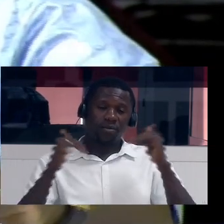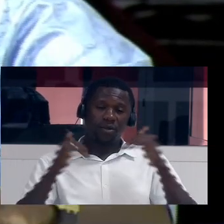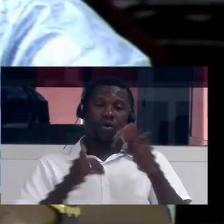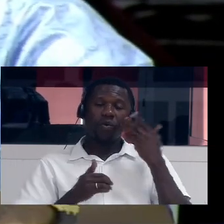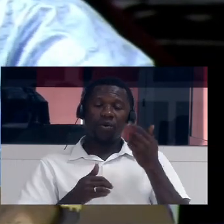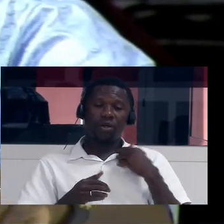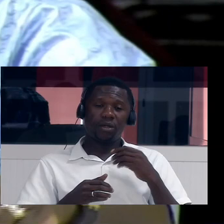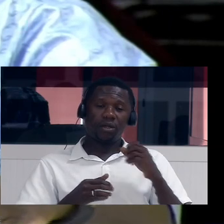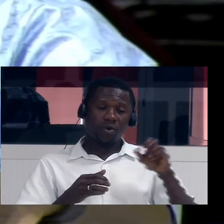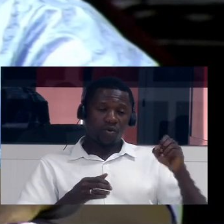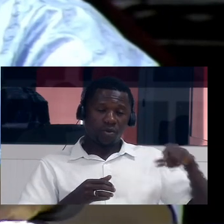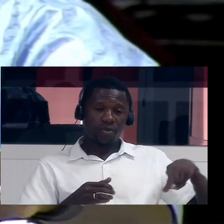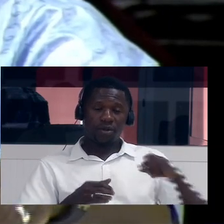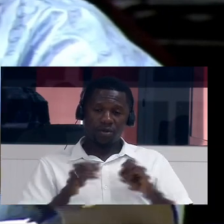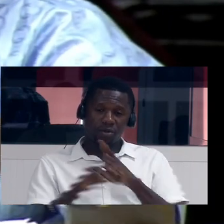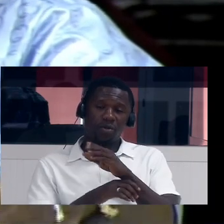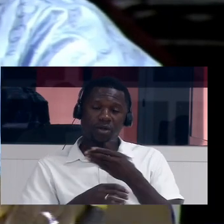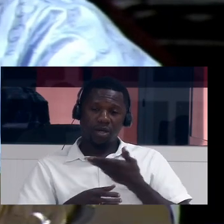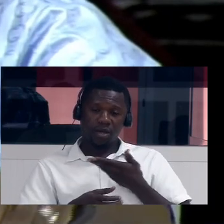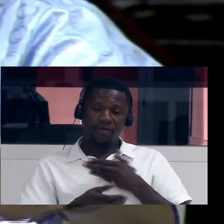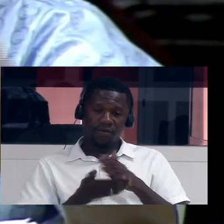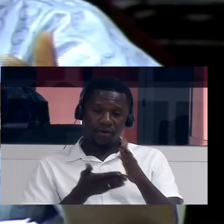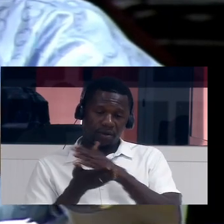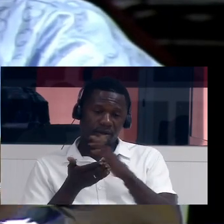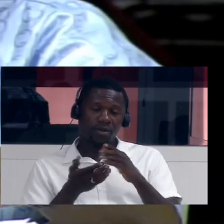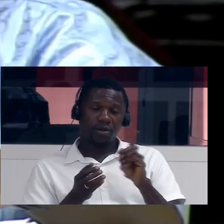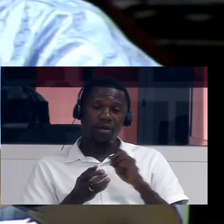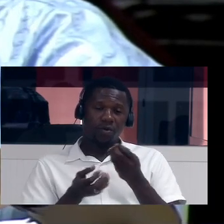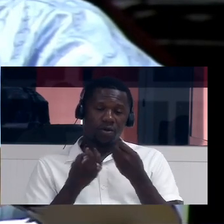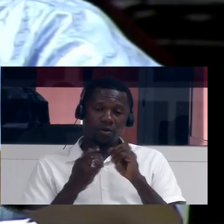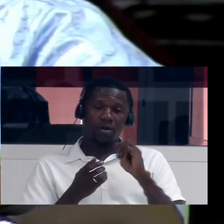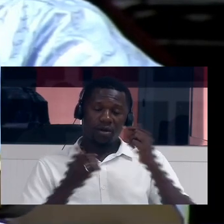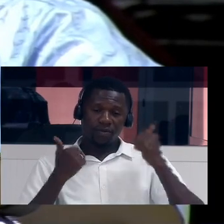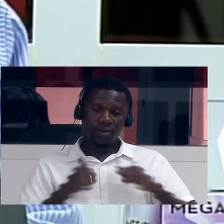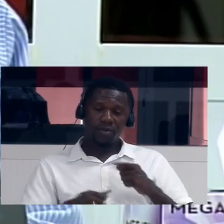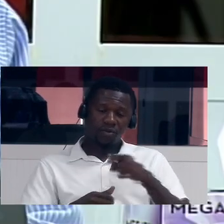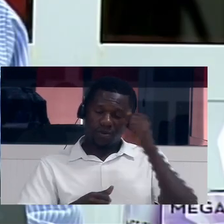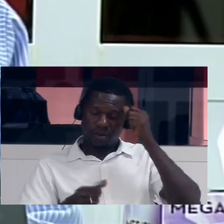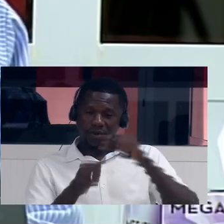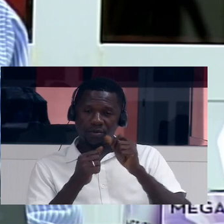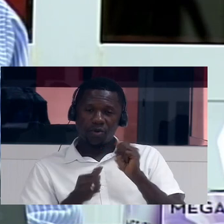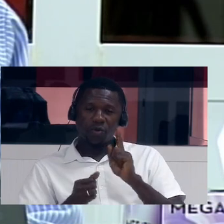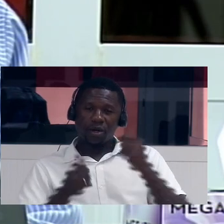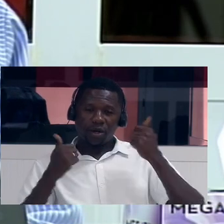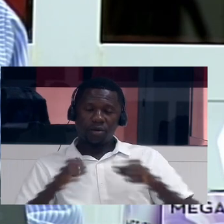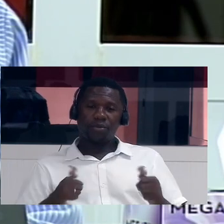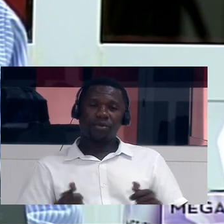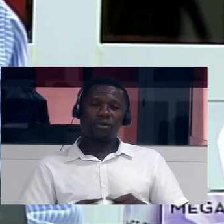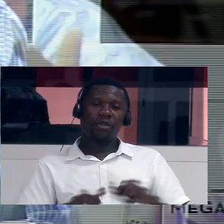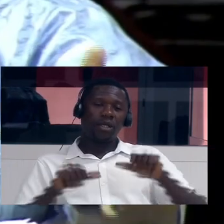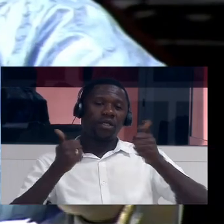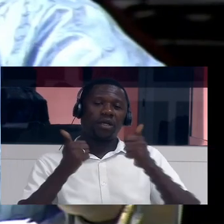the operational orders were issued. Tell us what happened as far as you can recall. Starting perhaps